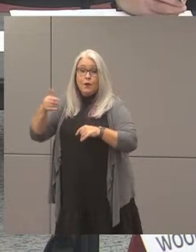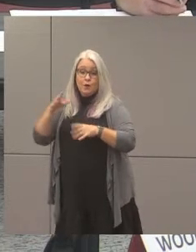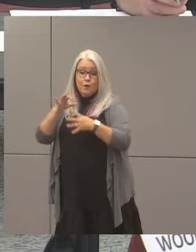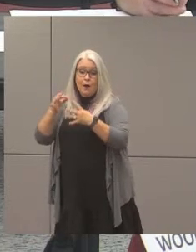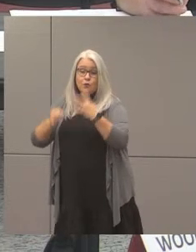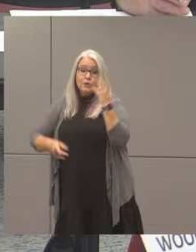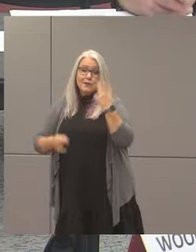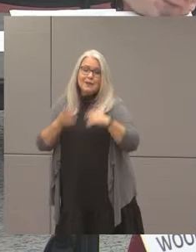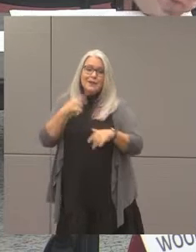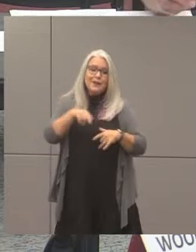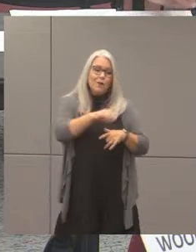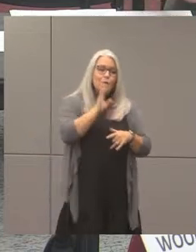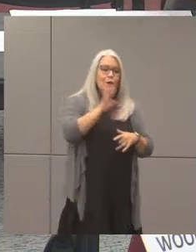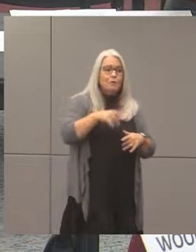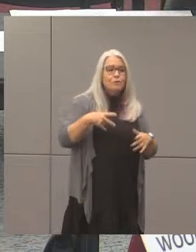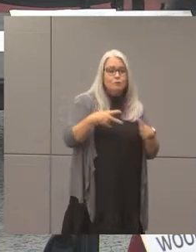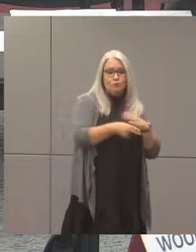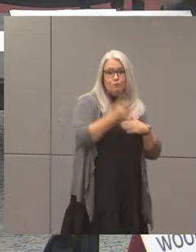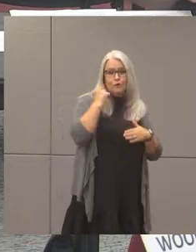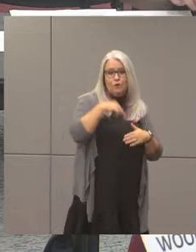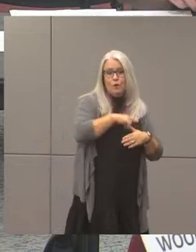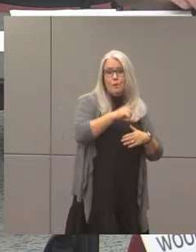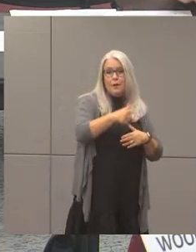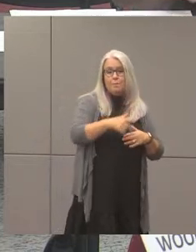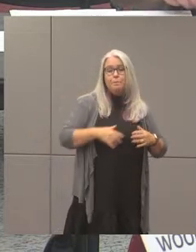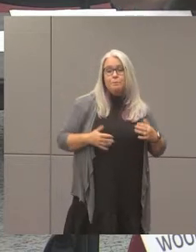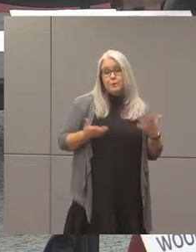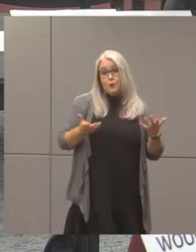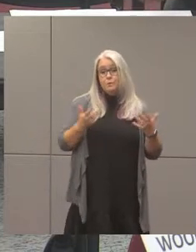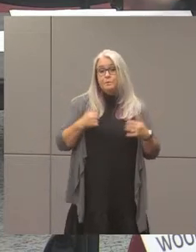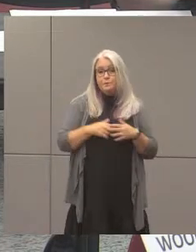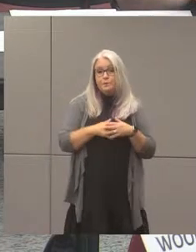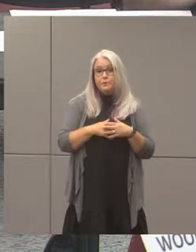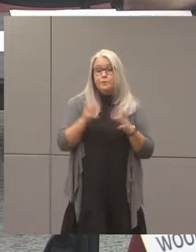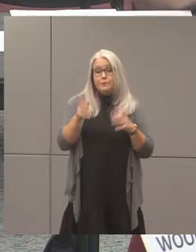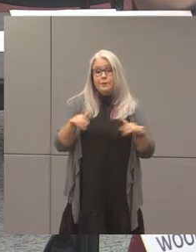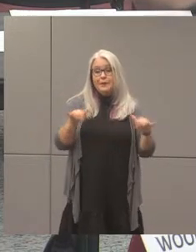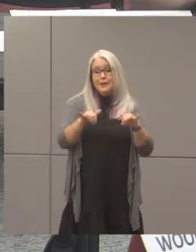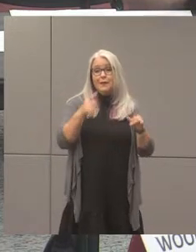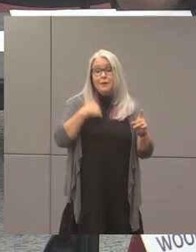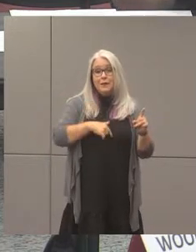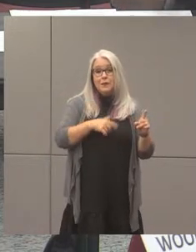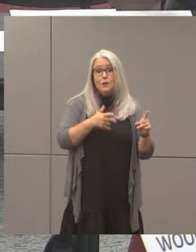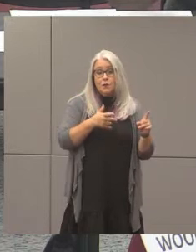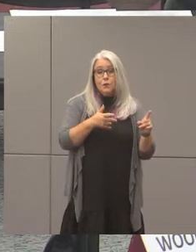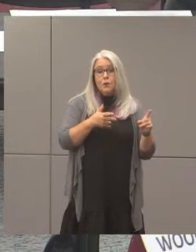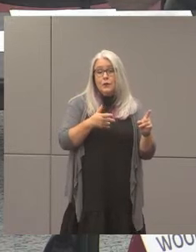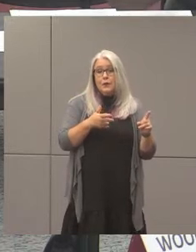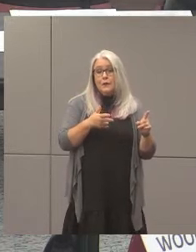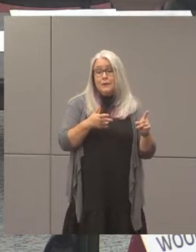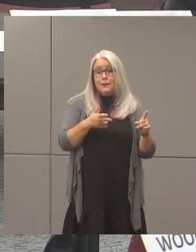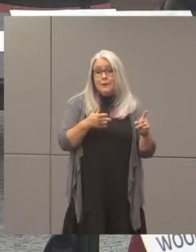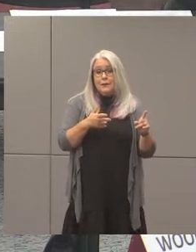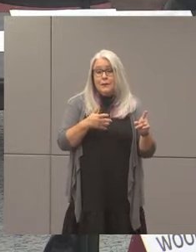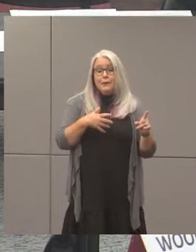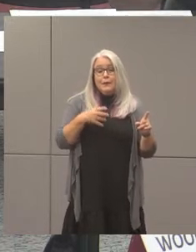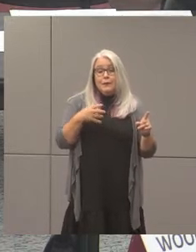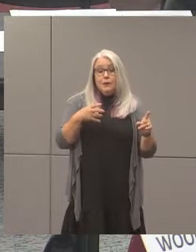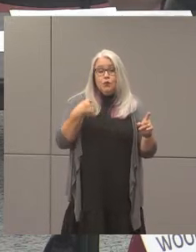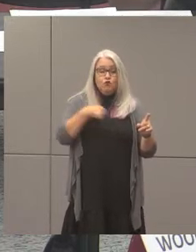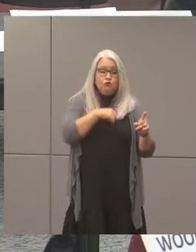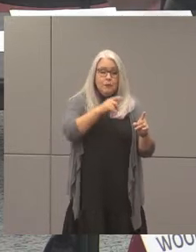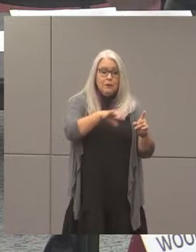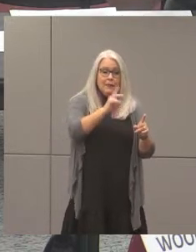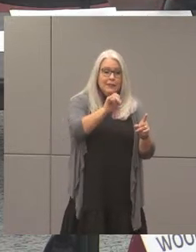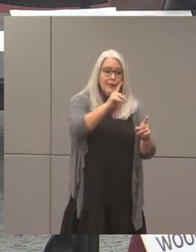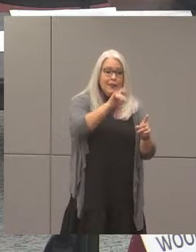did. So, and we'll just keep, like you said, Trustee Daley, we got to keep our eyes